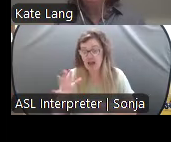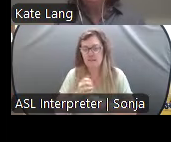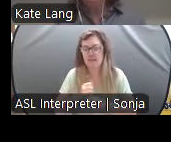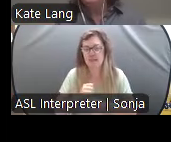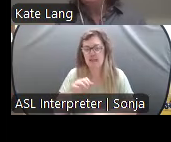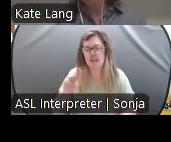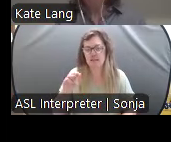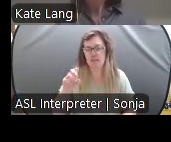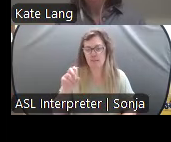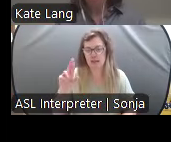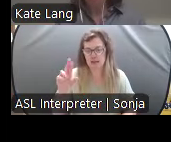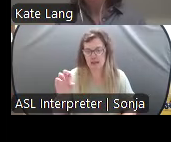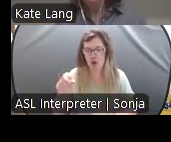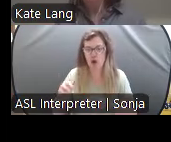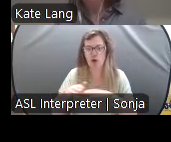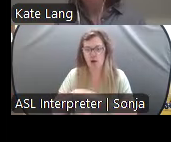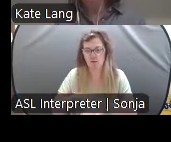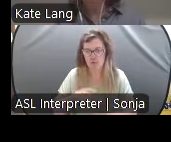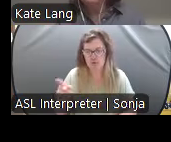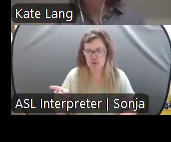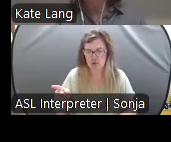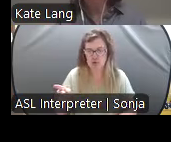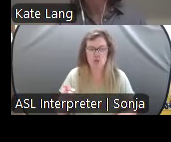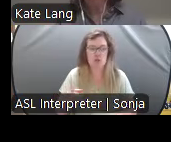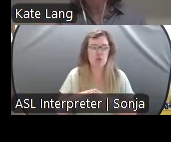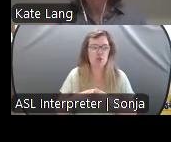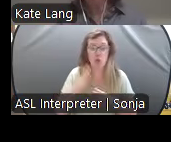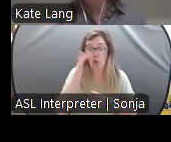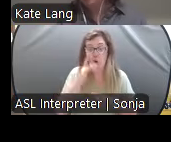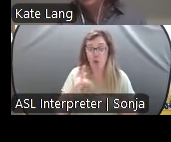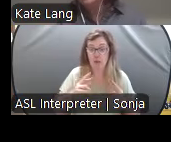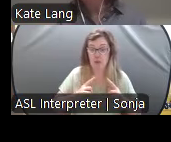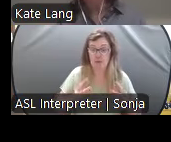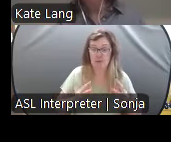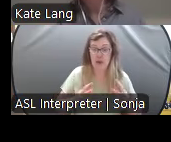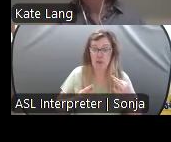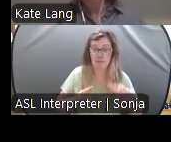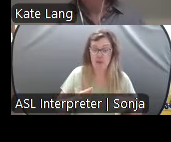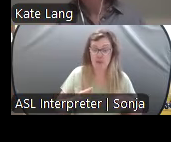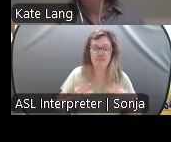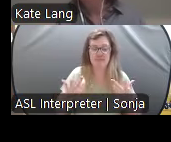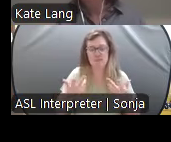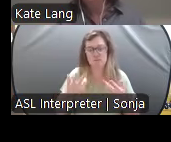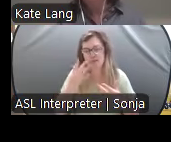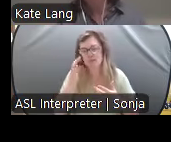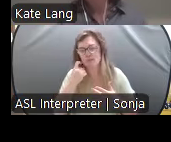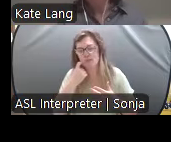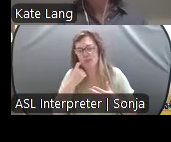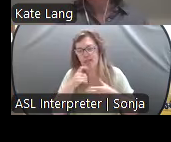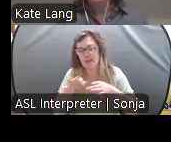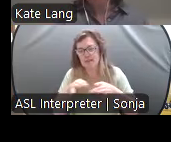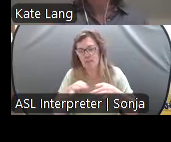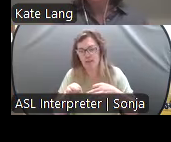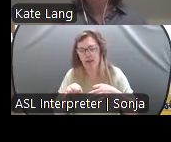coverage. And those early retirement benefits are subject to the earnings test I just described if you continue